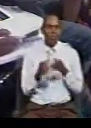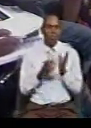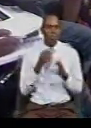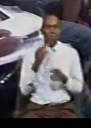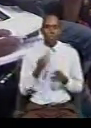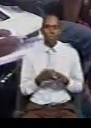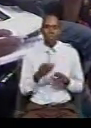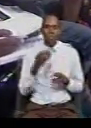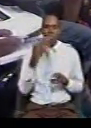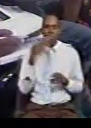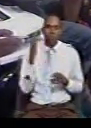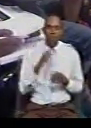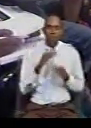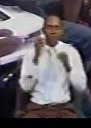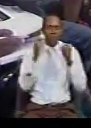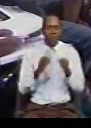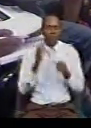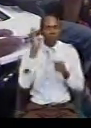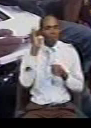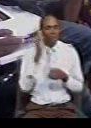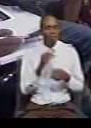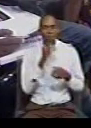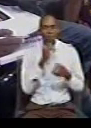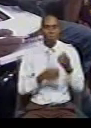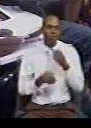Evil power will not overcome you.